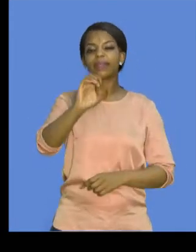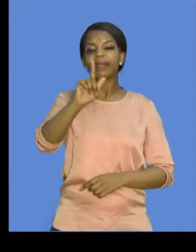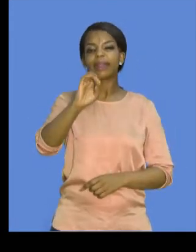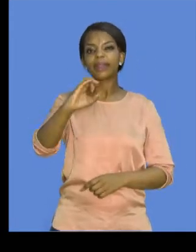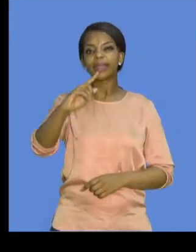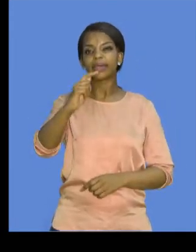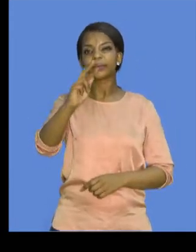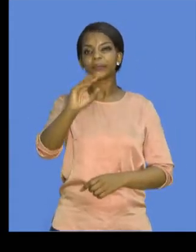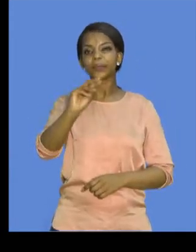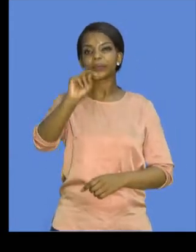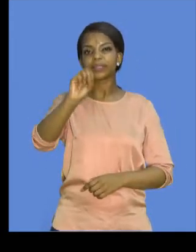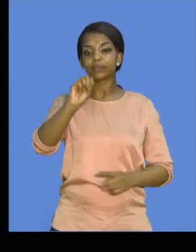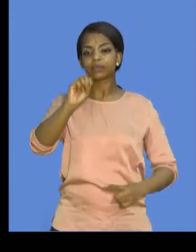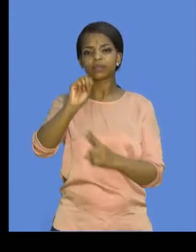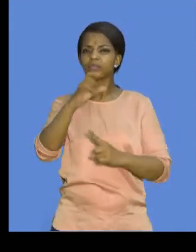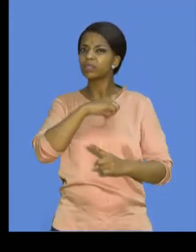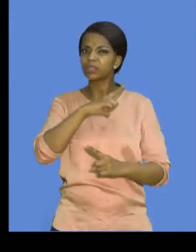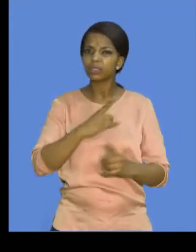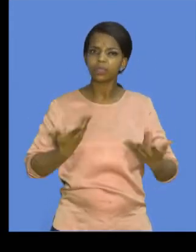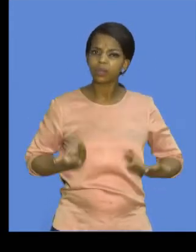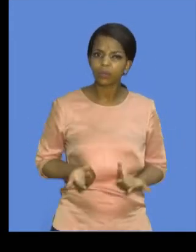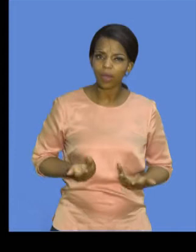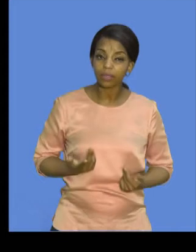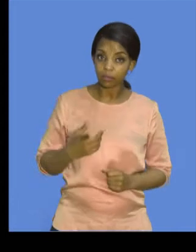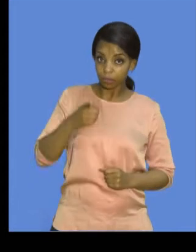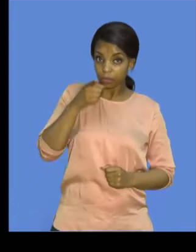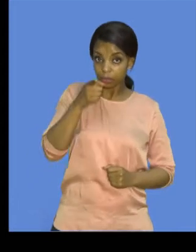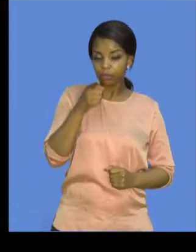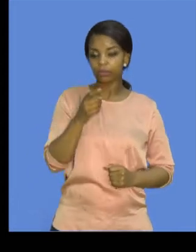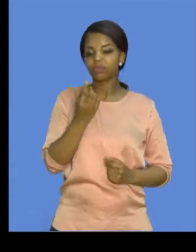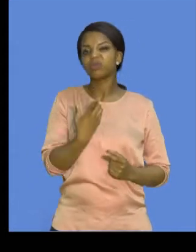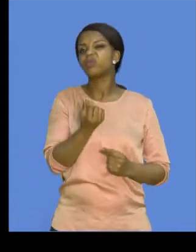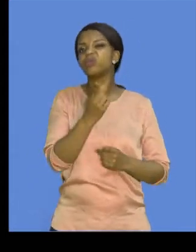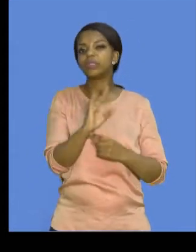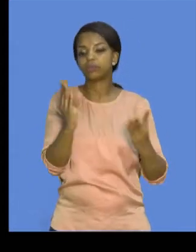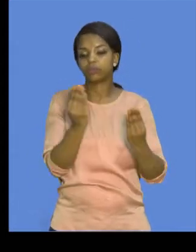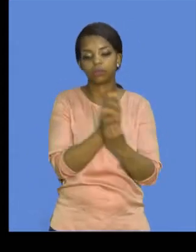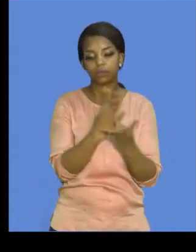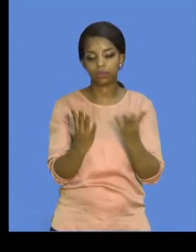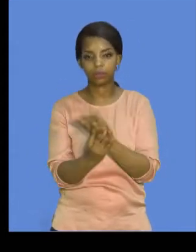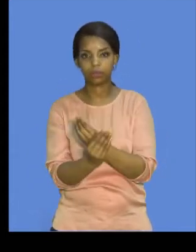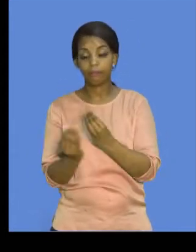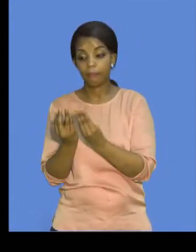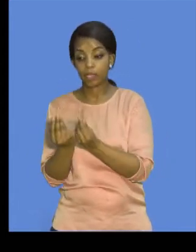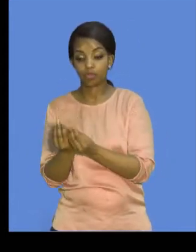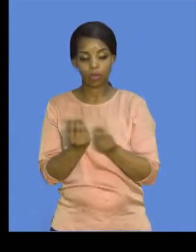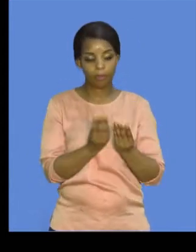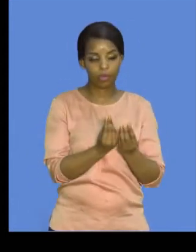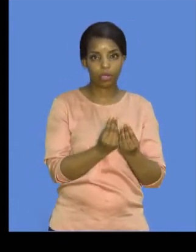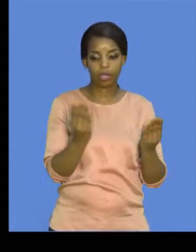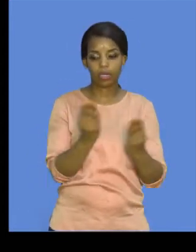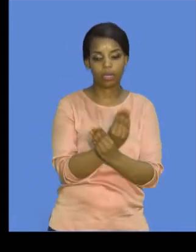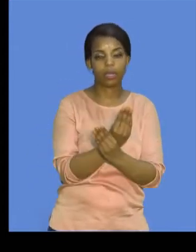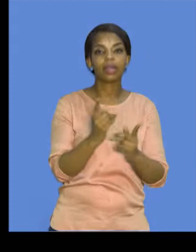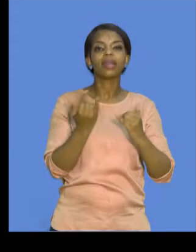that electrons are actually the ones that are transferred between materials, and we are saying that if a material